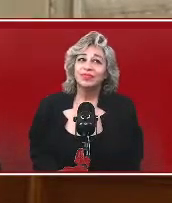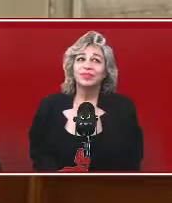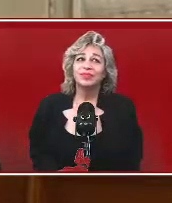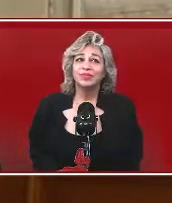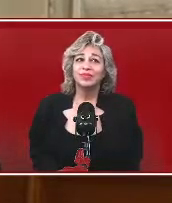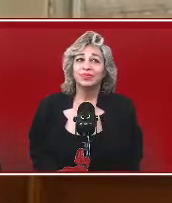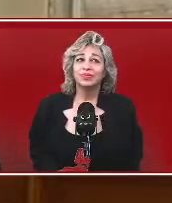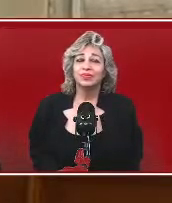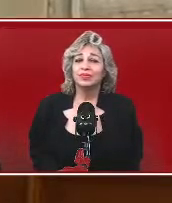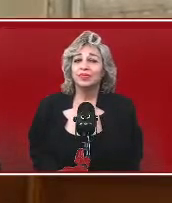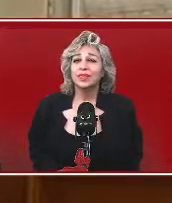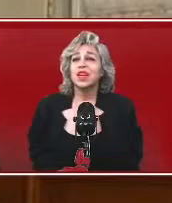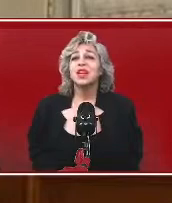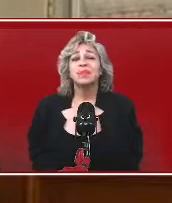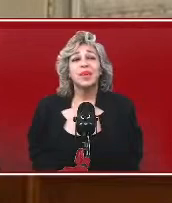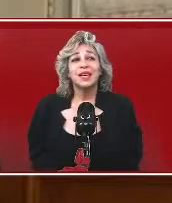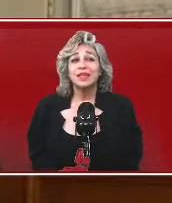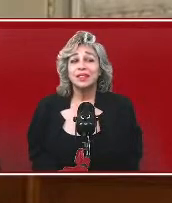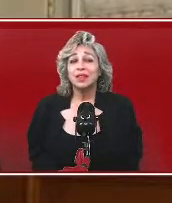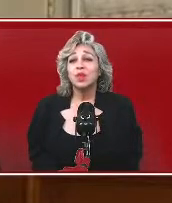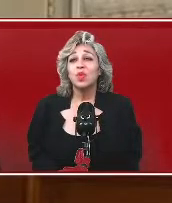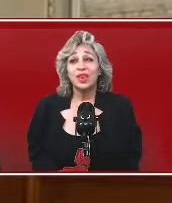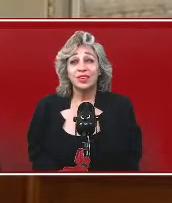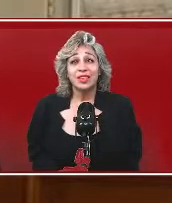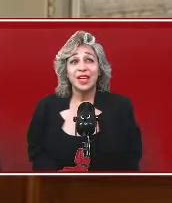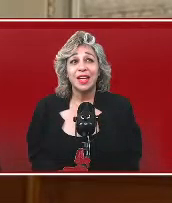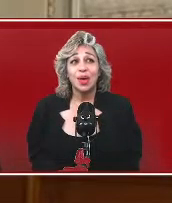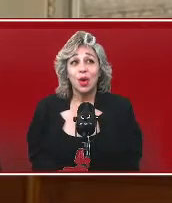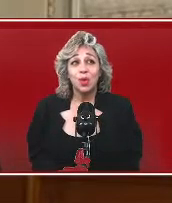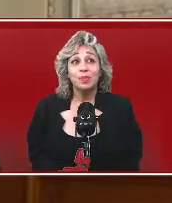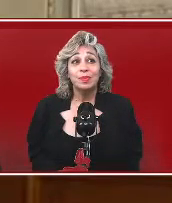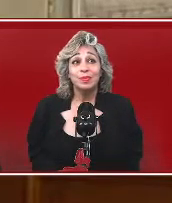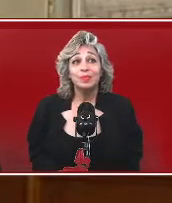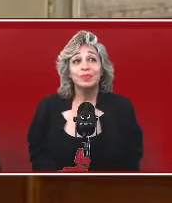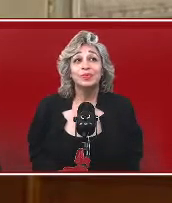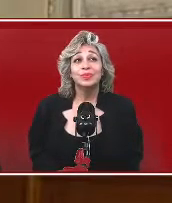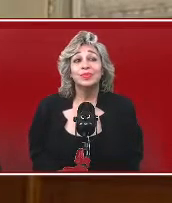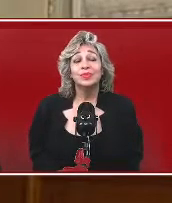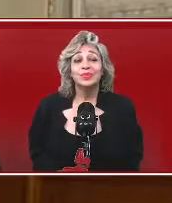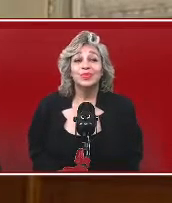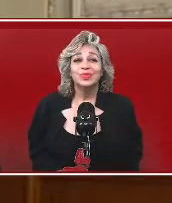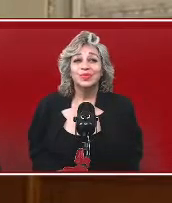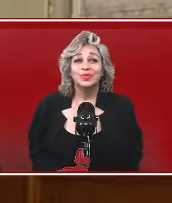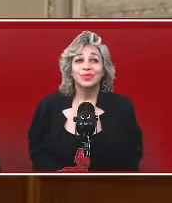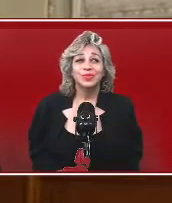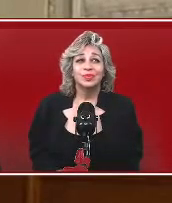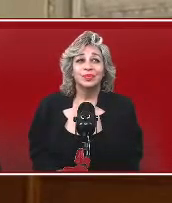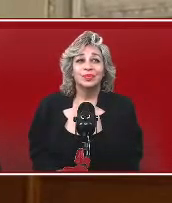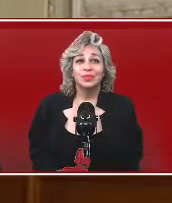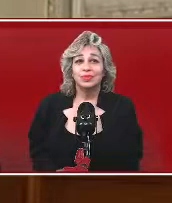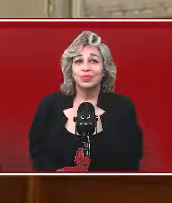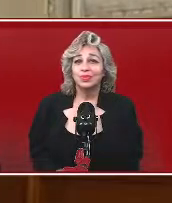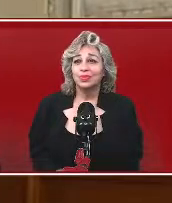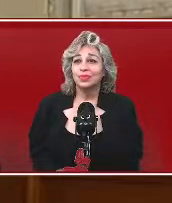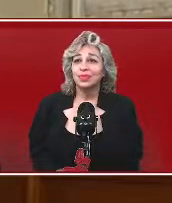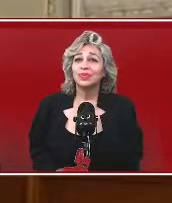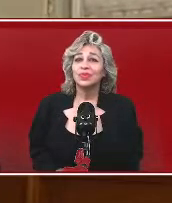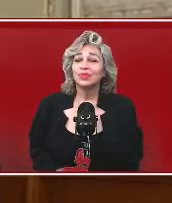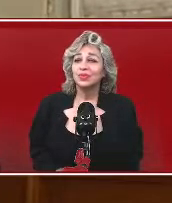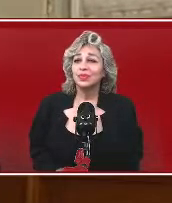nos estamos quedando en casa. Because we are staying home. Estamos saliendo nada más para